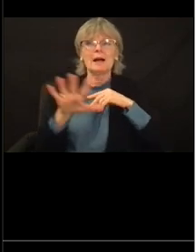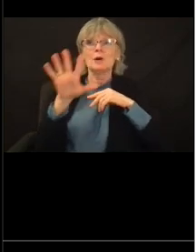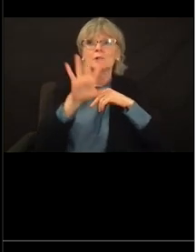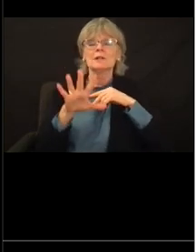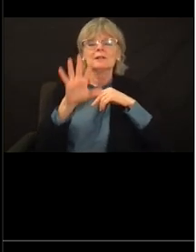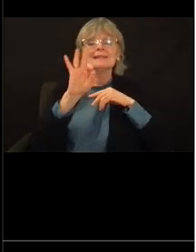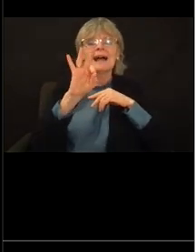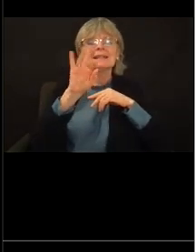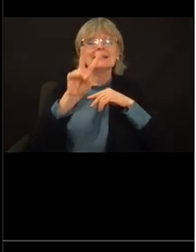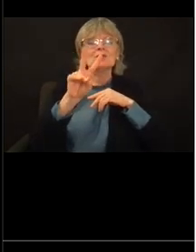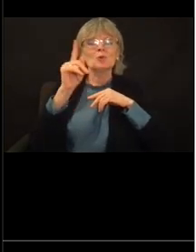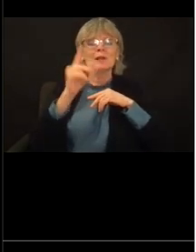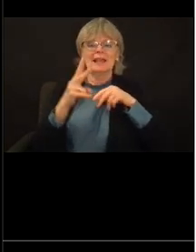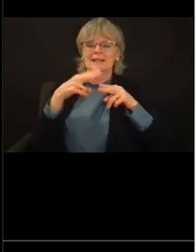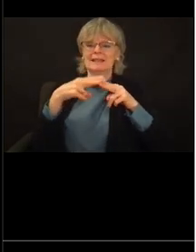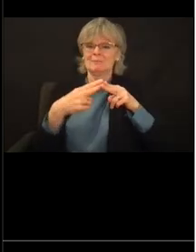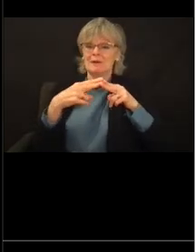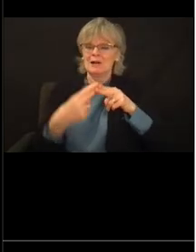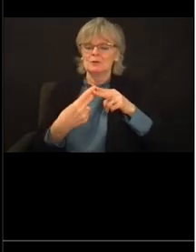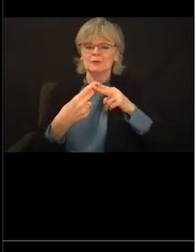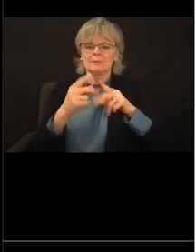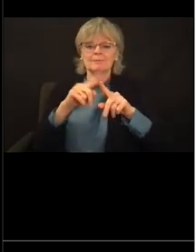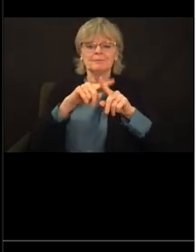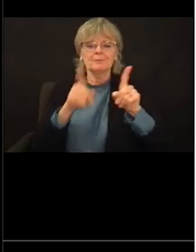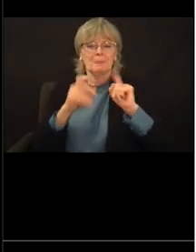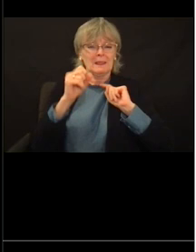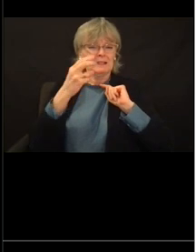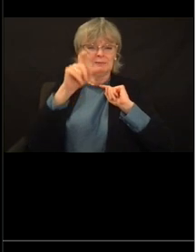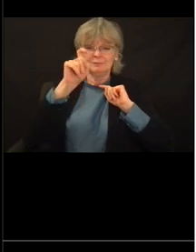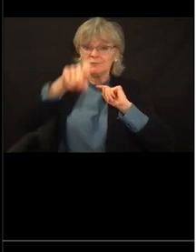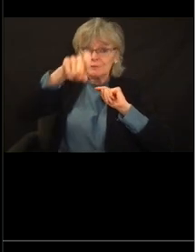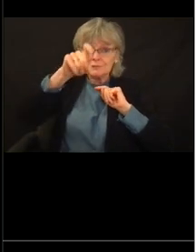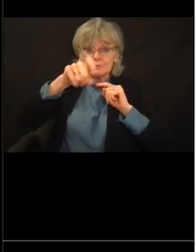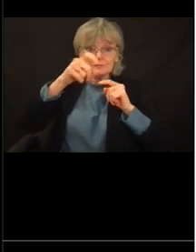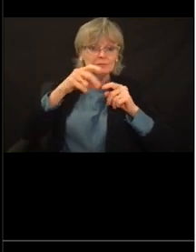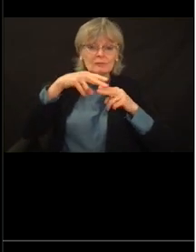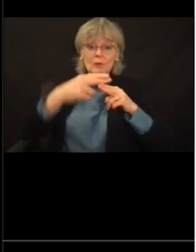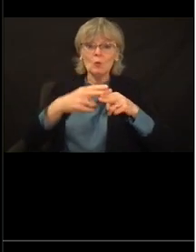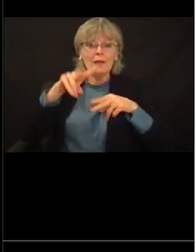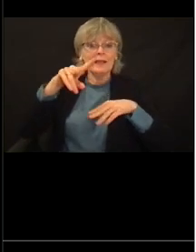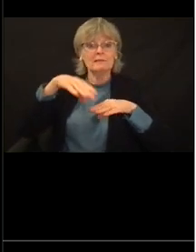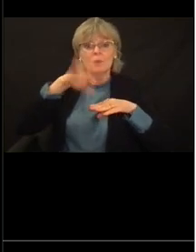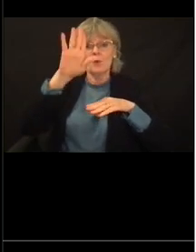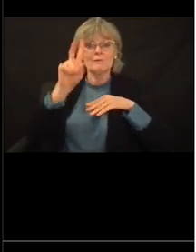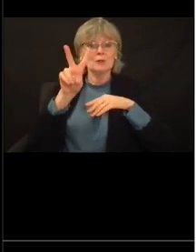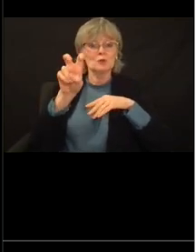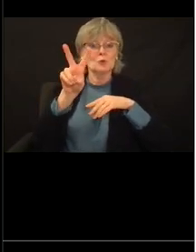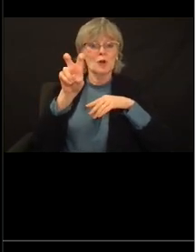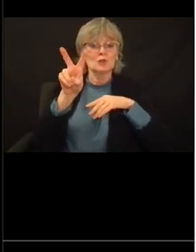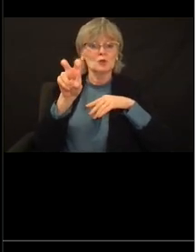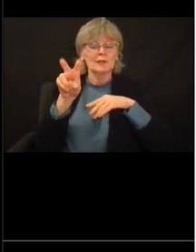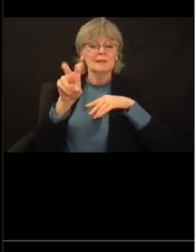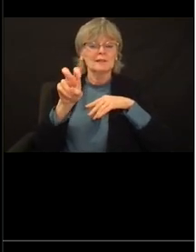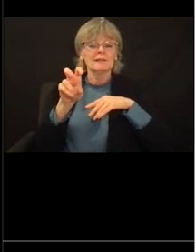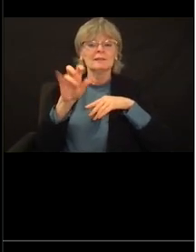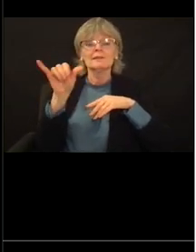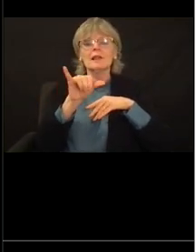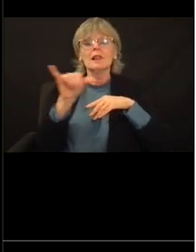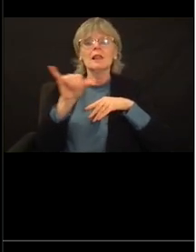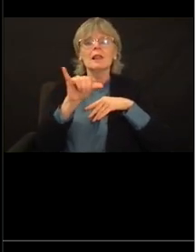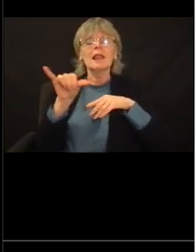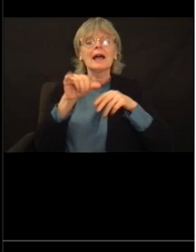92 and a half pounds, but she actually should have been more like 200 or more pounds, like the size of or the